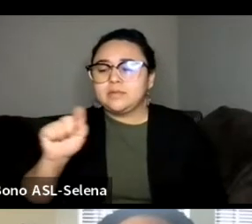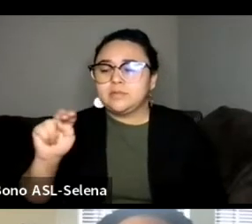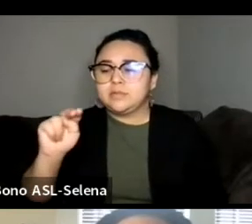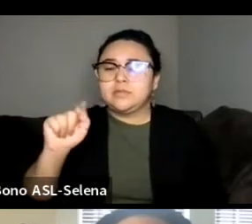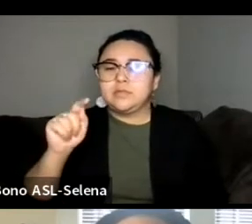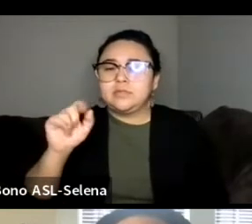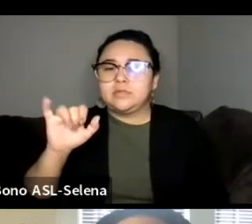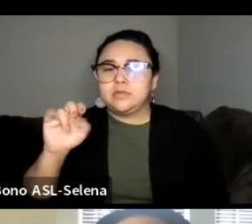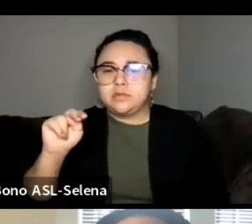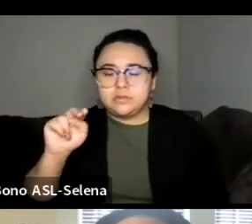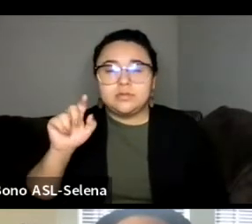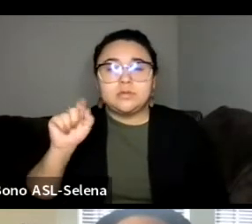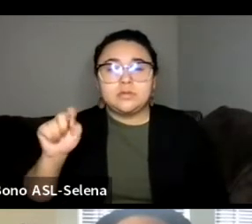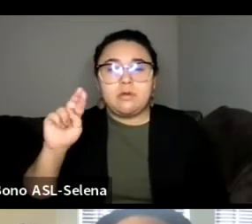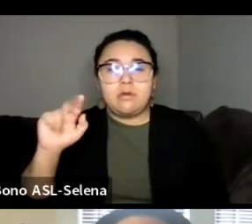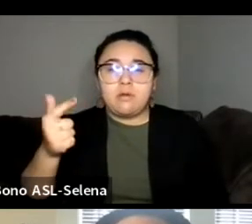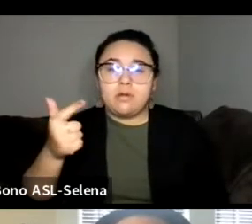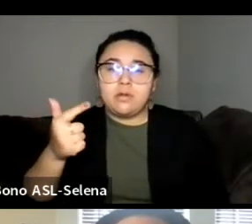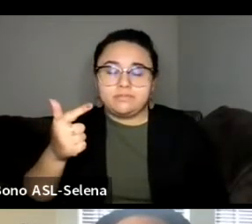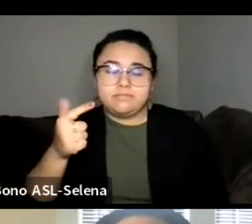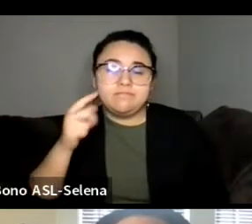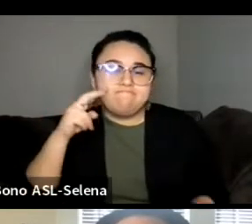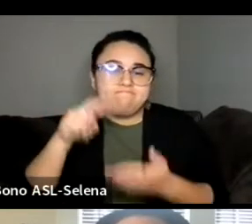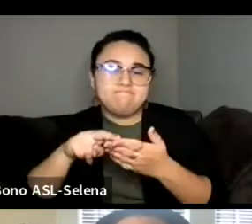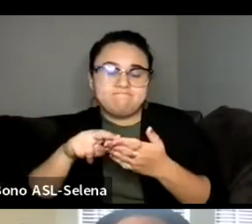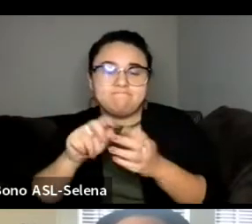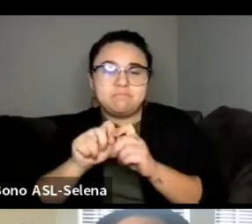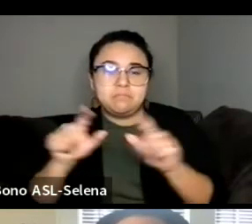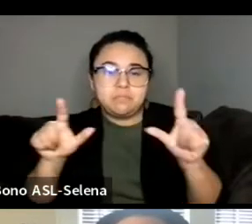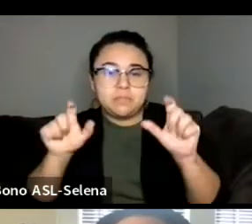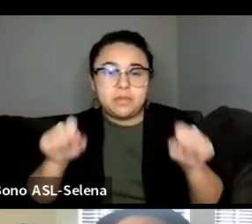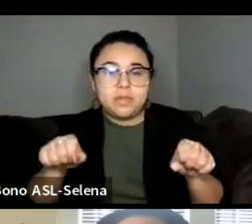www.lenape-nation.org. Thank you.